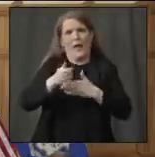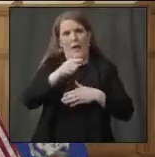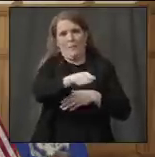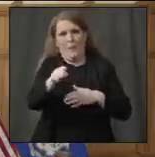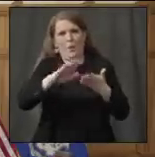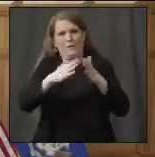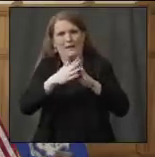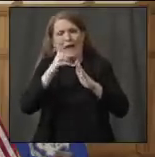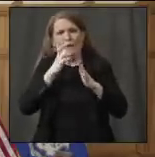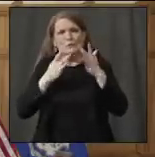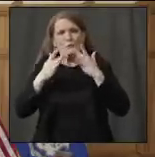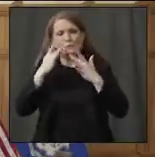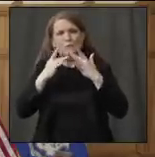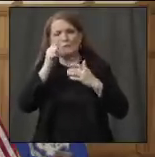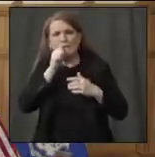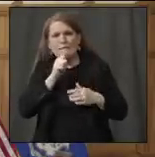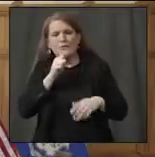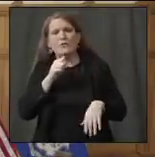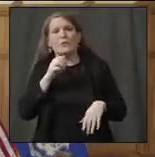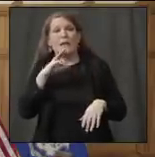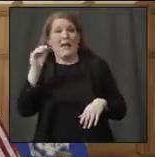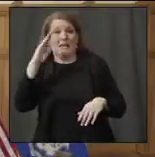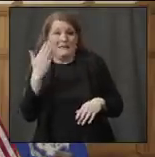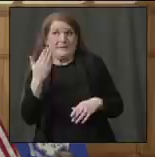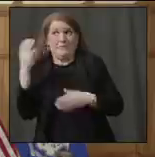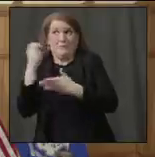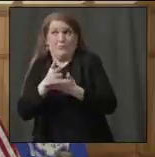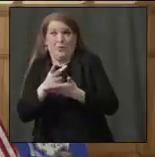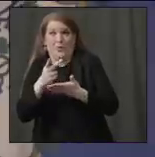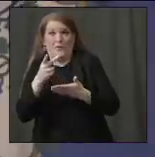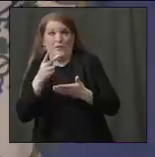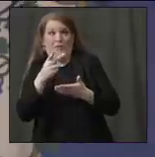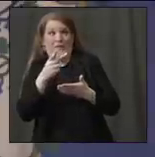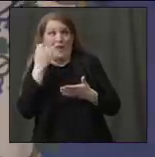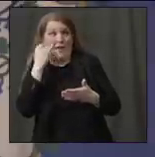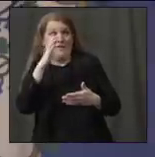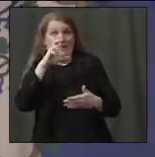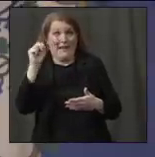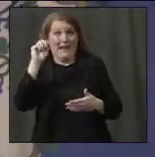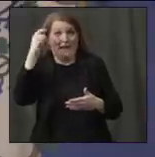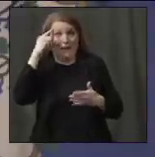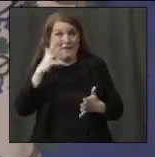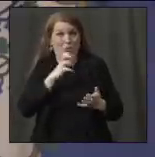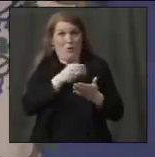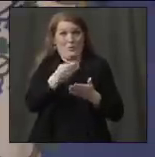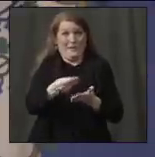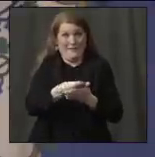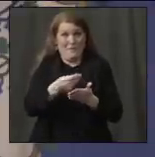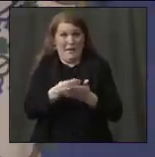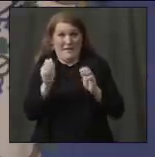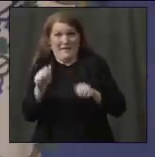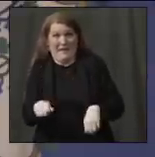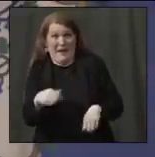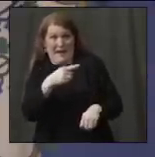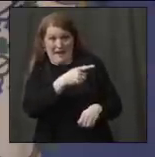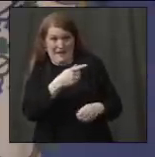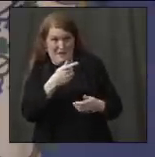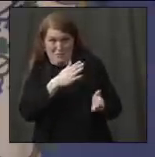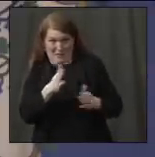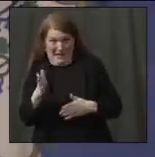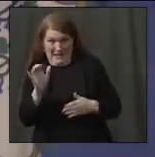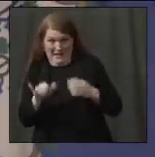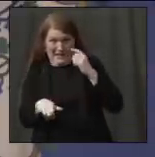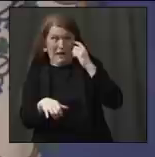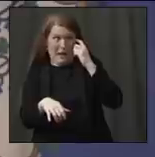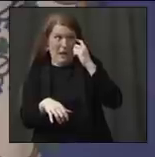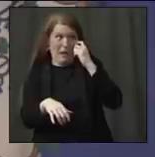you contemplated this notion? Well, I certainly welcome them, putting their might behind